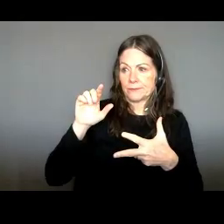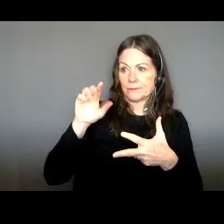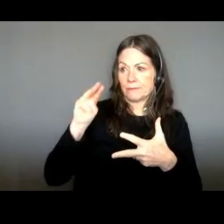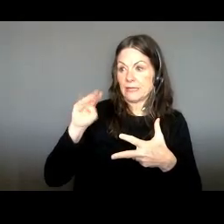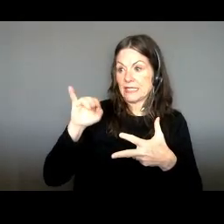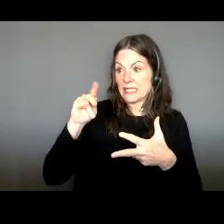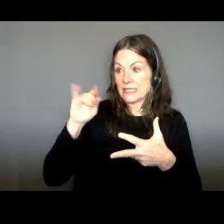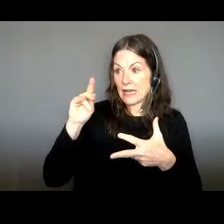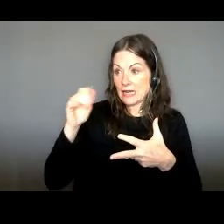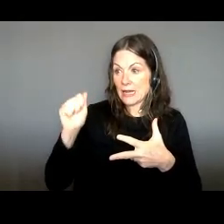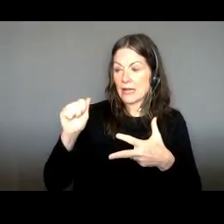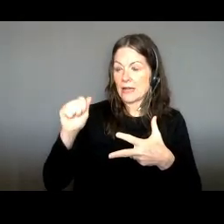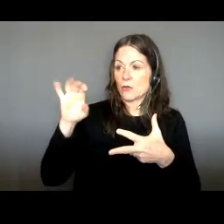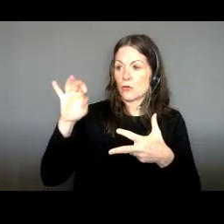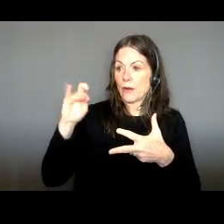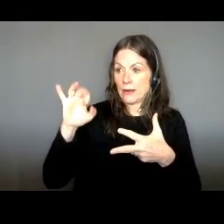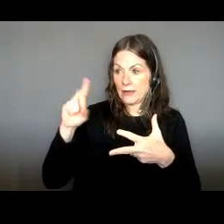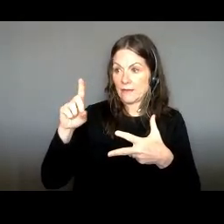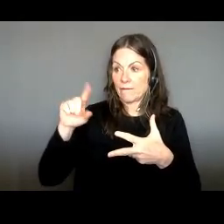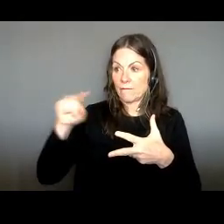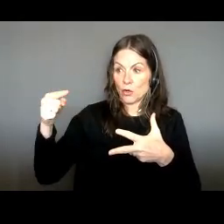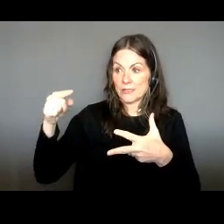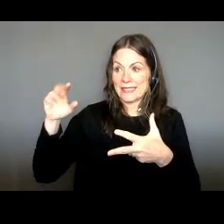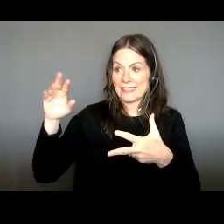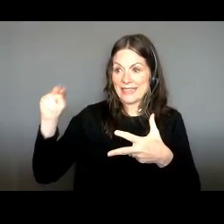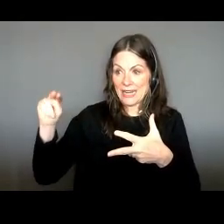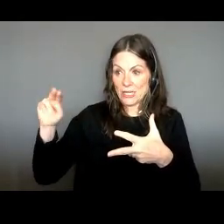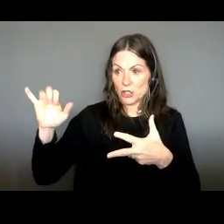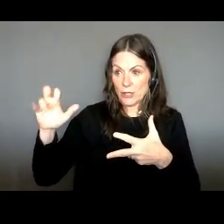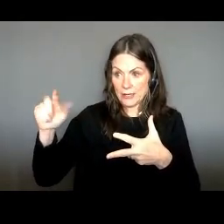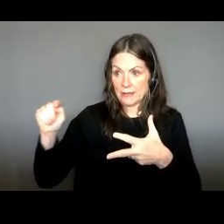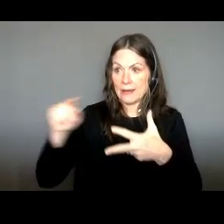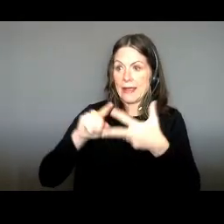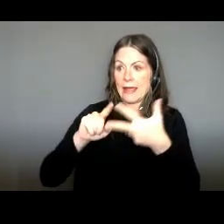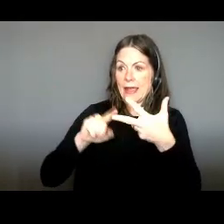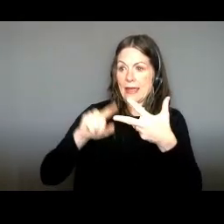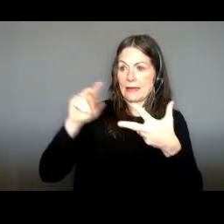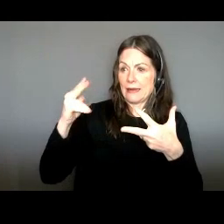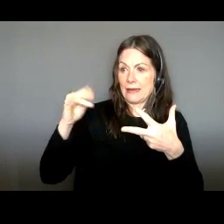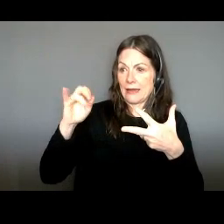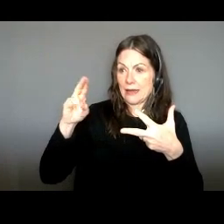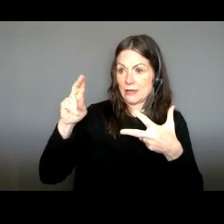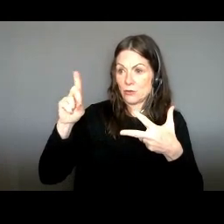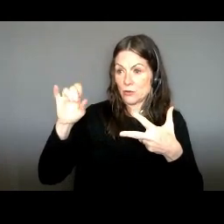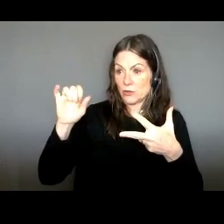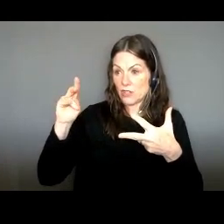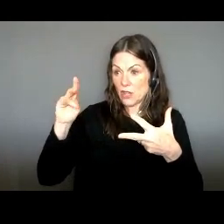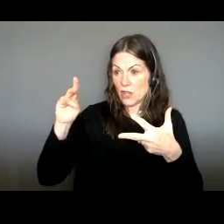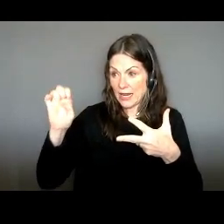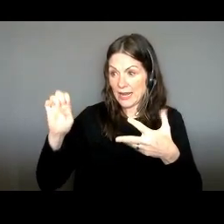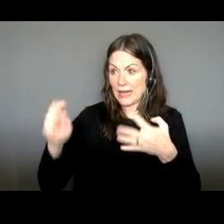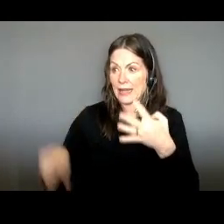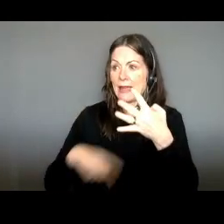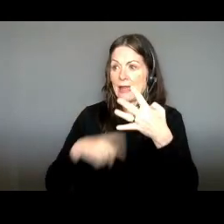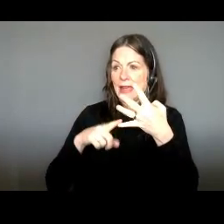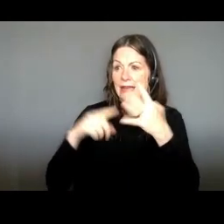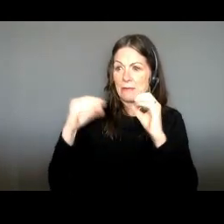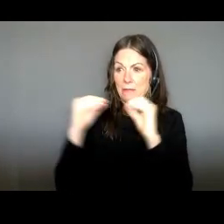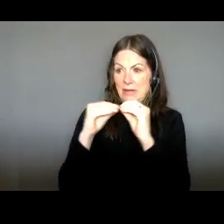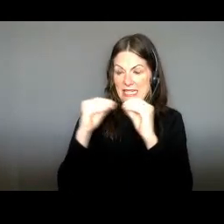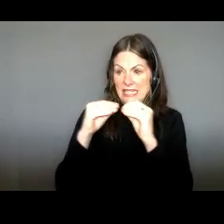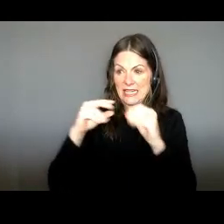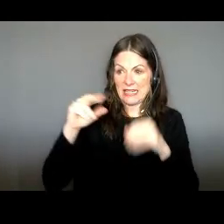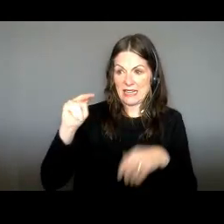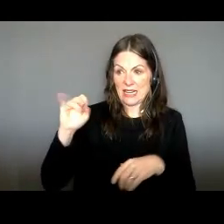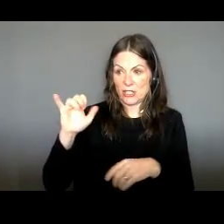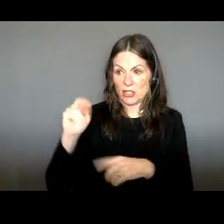of the Credit First Nation, and the Métis Nation. Toronto is the dish with one spoon territory. The dish